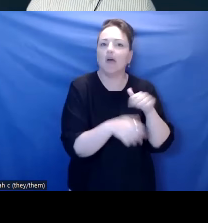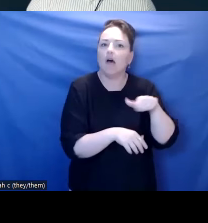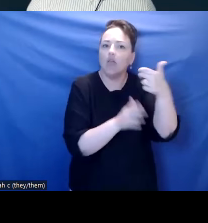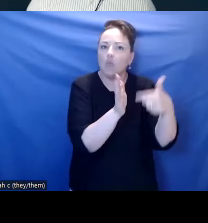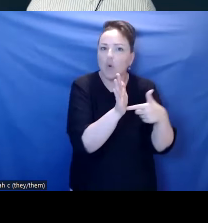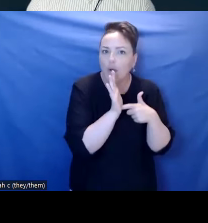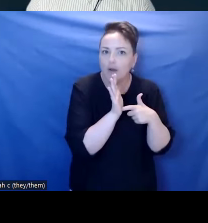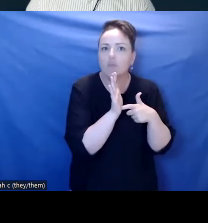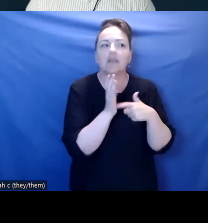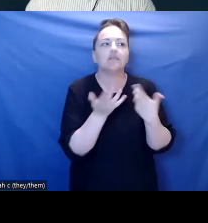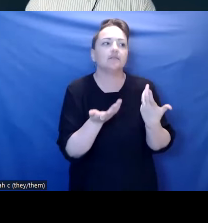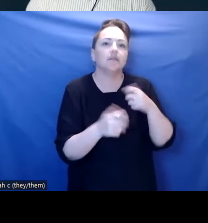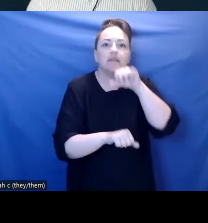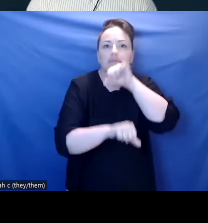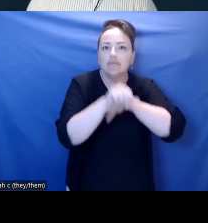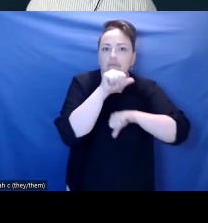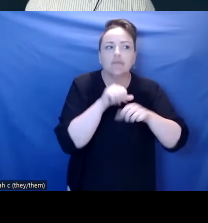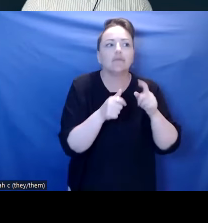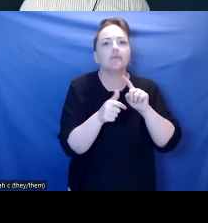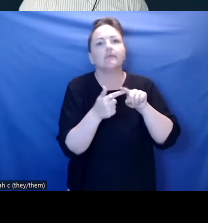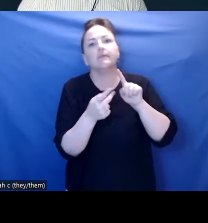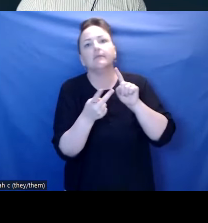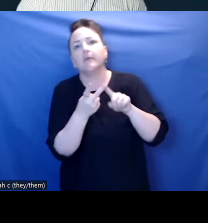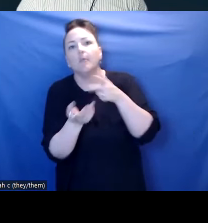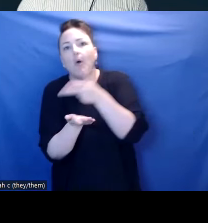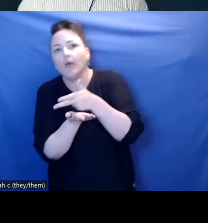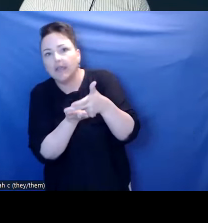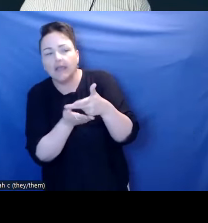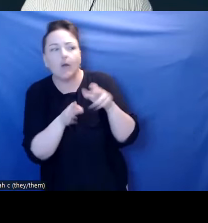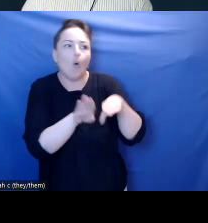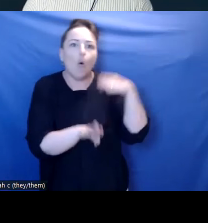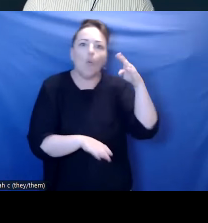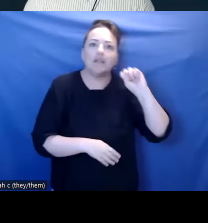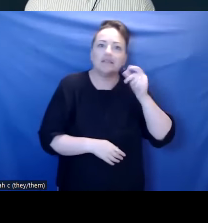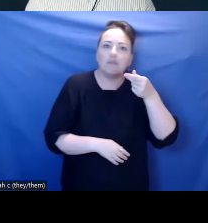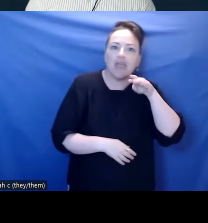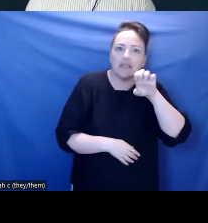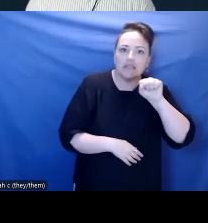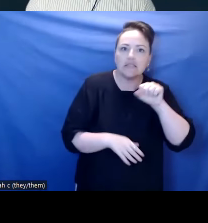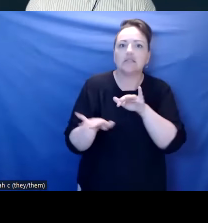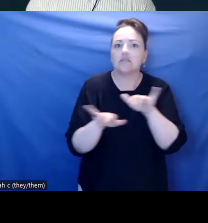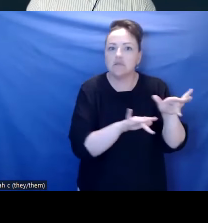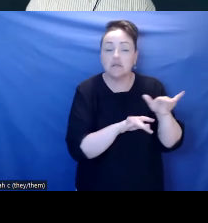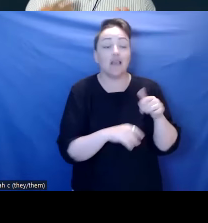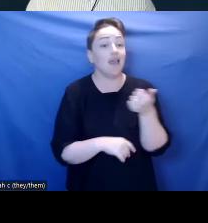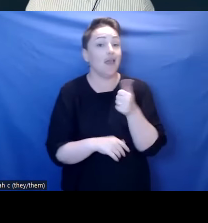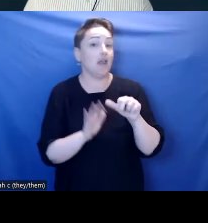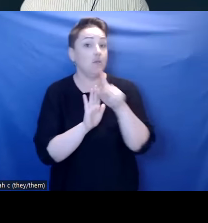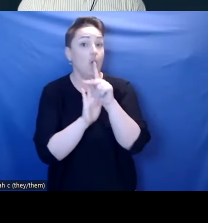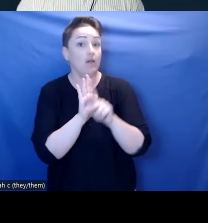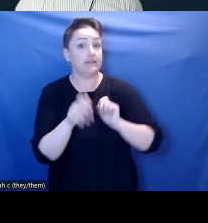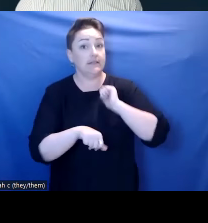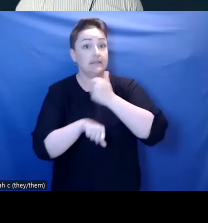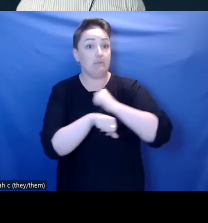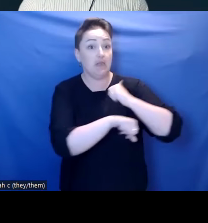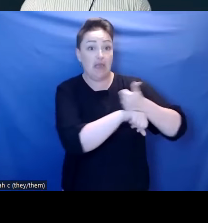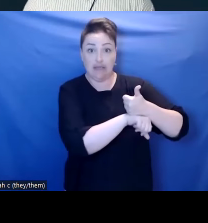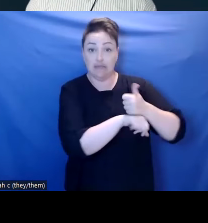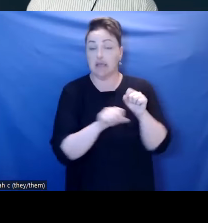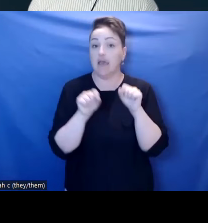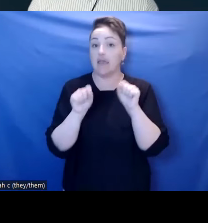be setbacks, parking, open space, and so on. And do you have any policies in place that can respond to some of